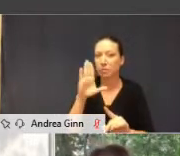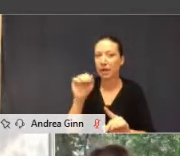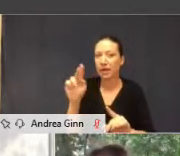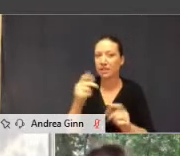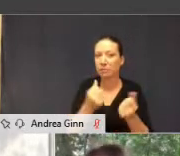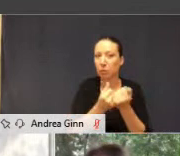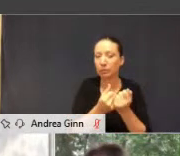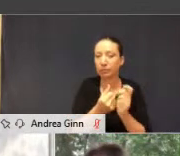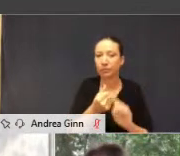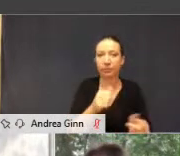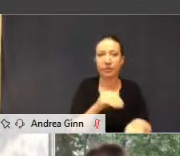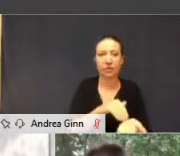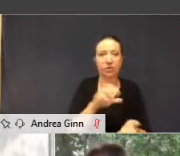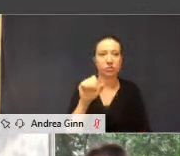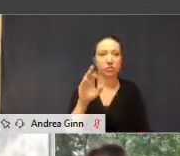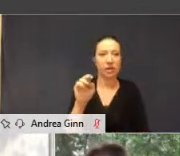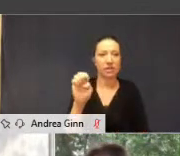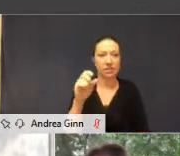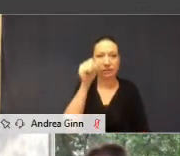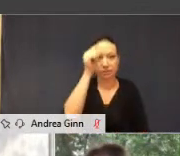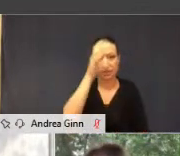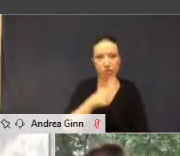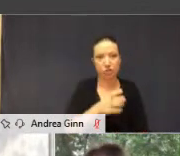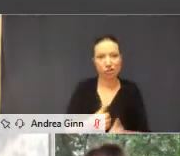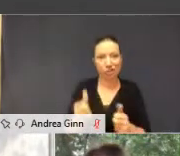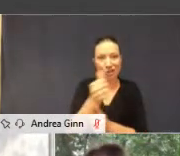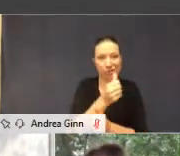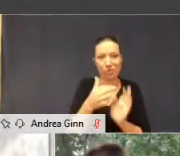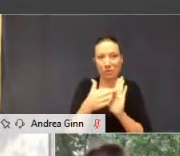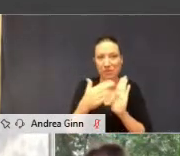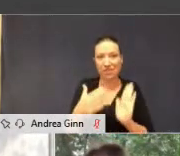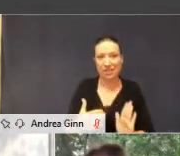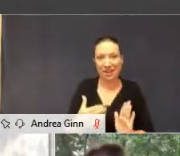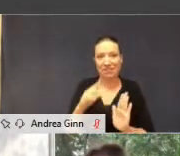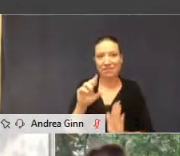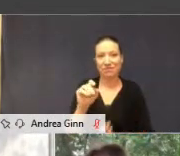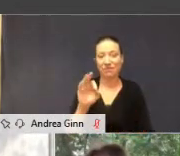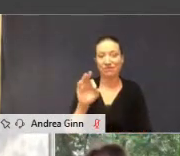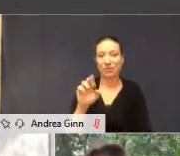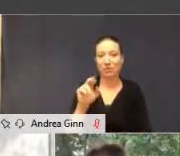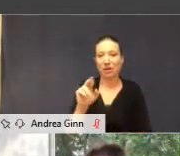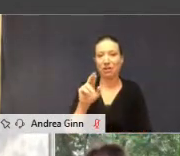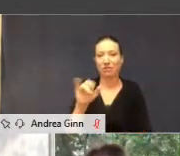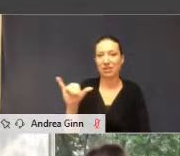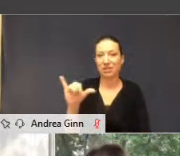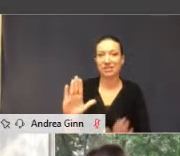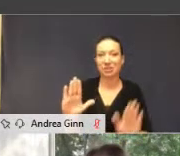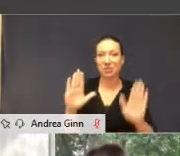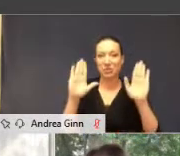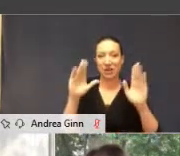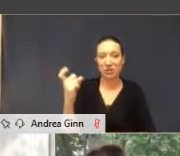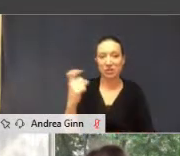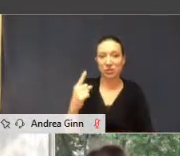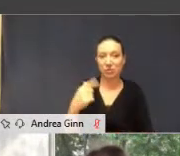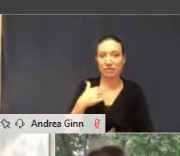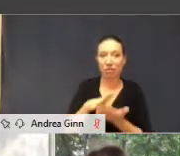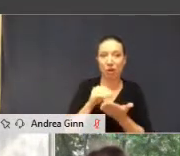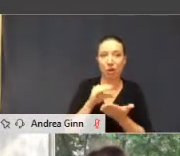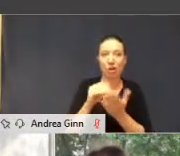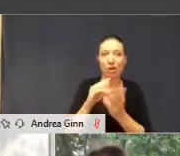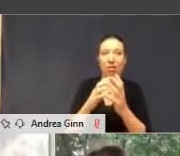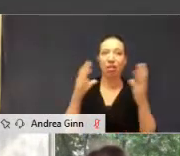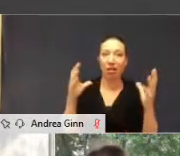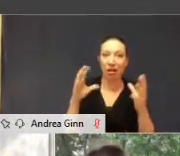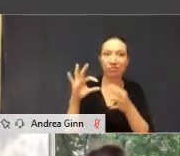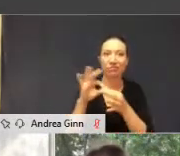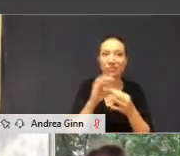Mr. Chair and Representative, great question. We are, we've learned a lot about food because it turns out HSD is